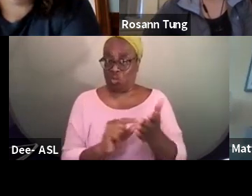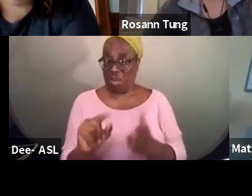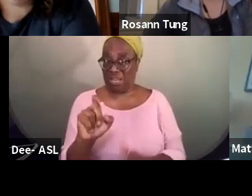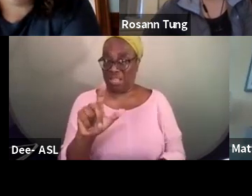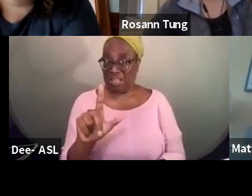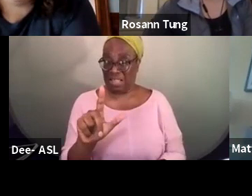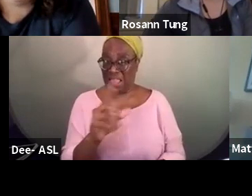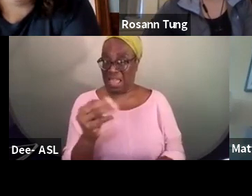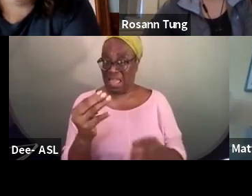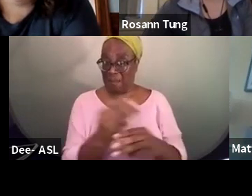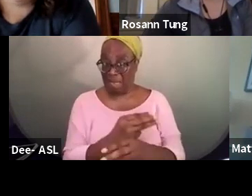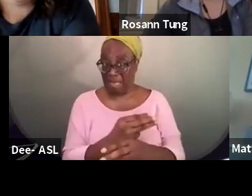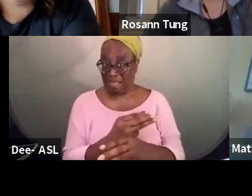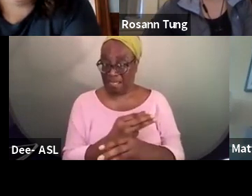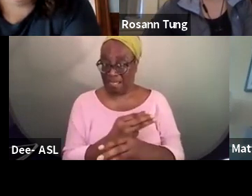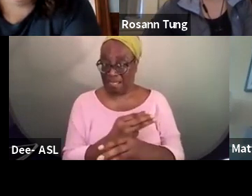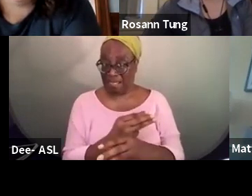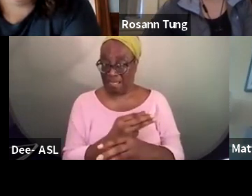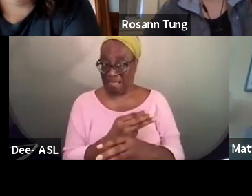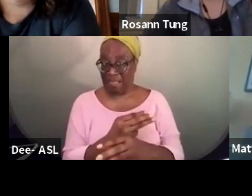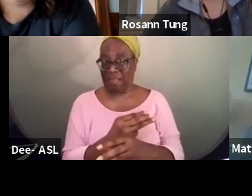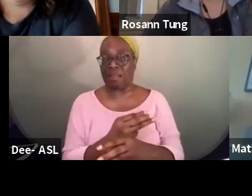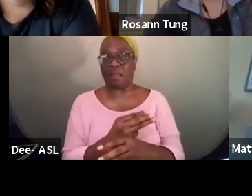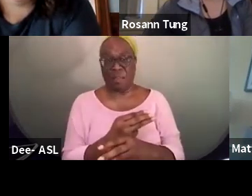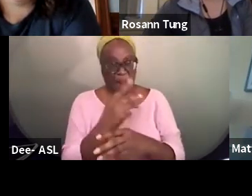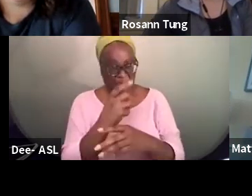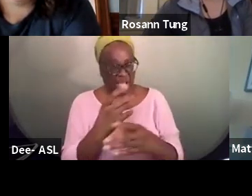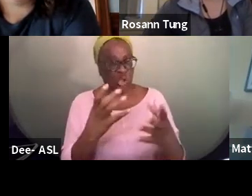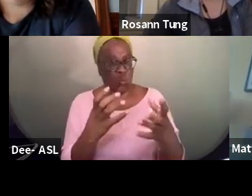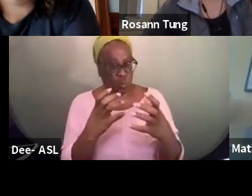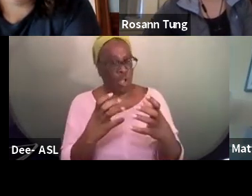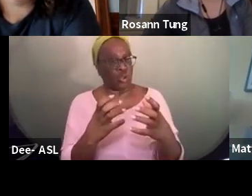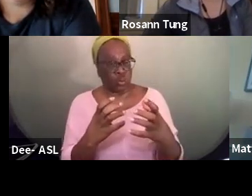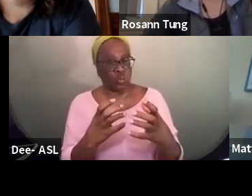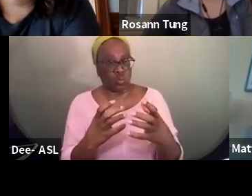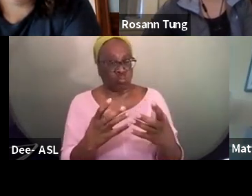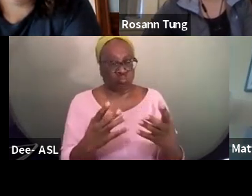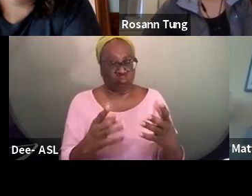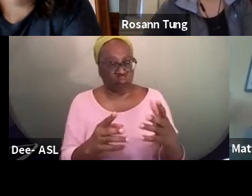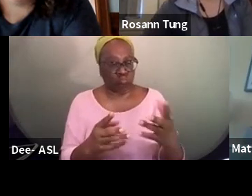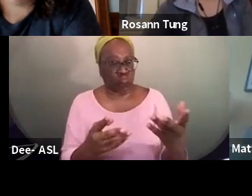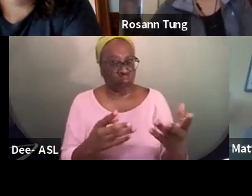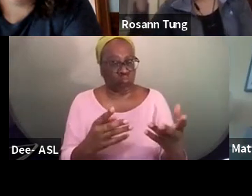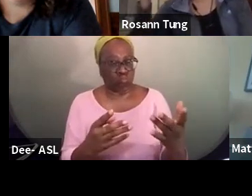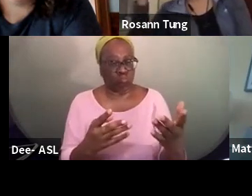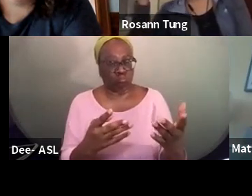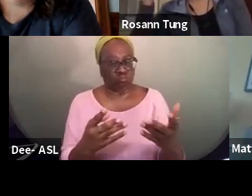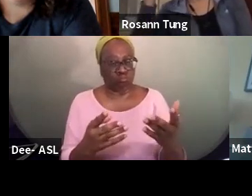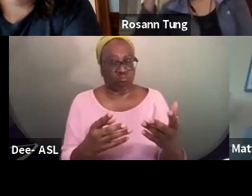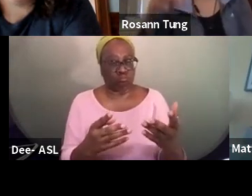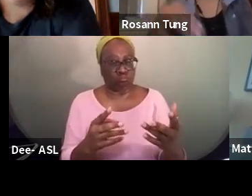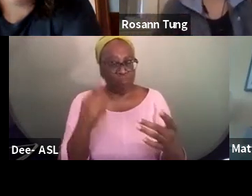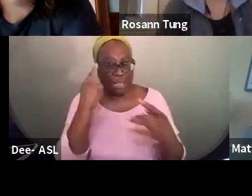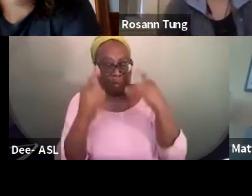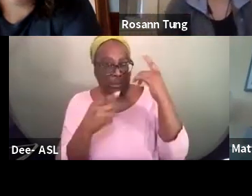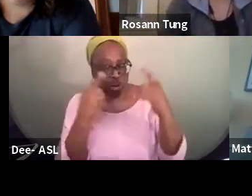into consideration the inconsistencies across our schools. You know, we're using the district as